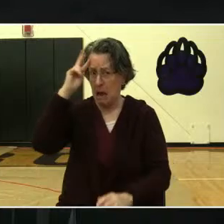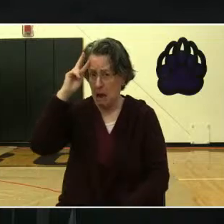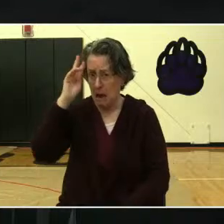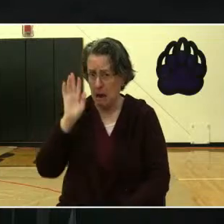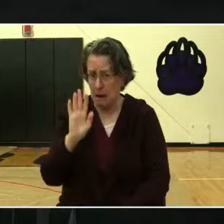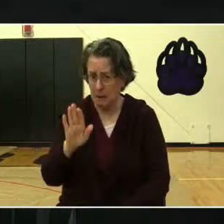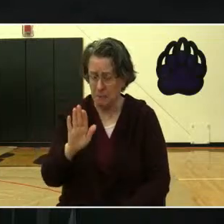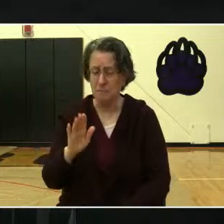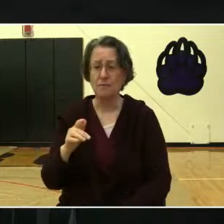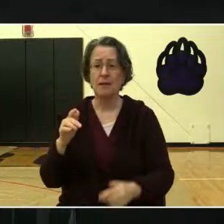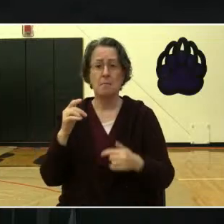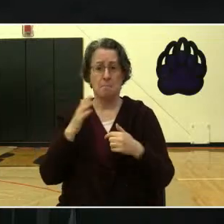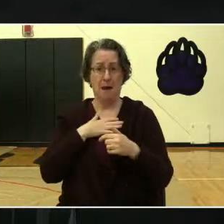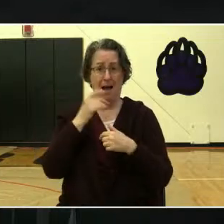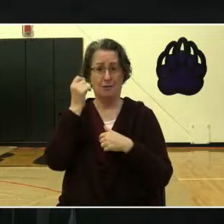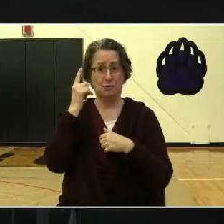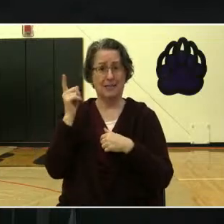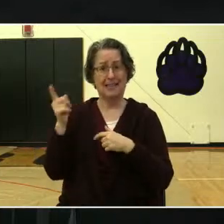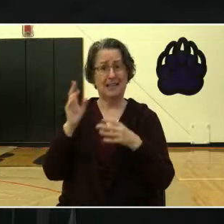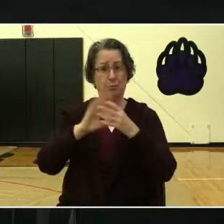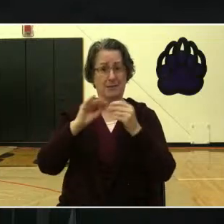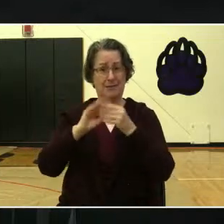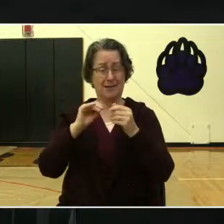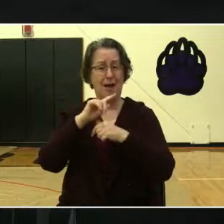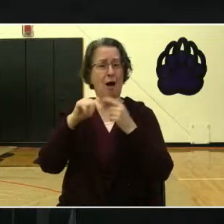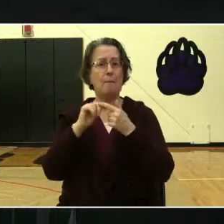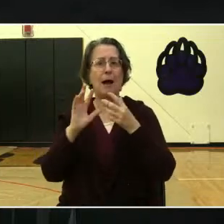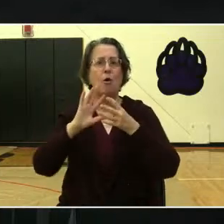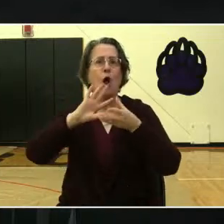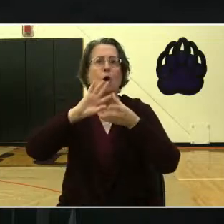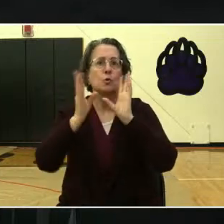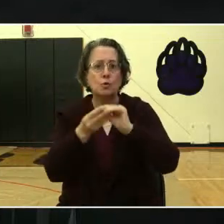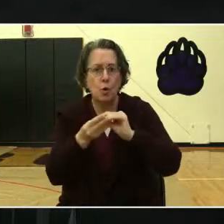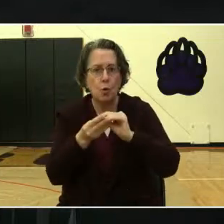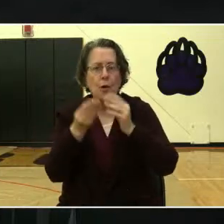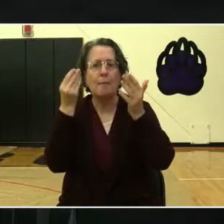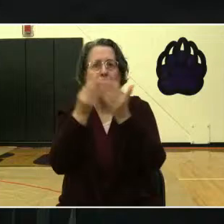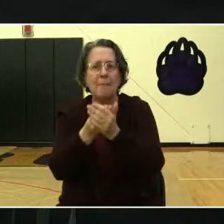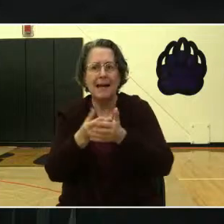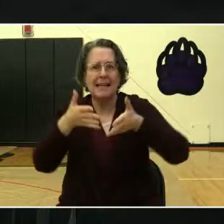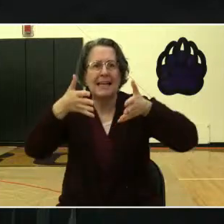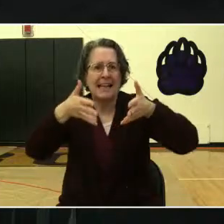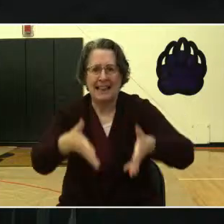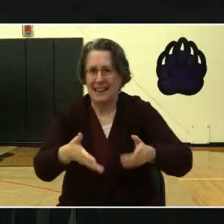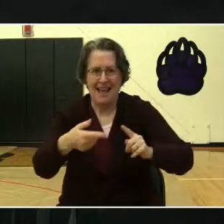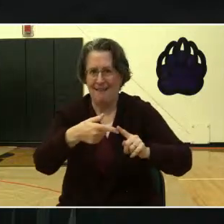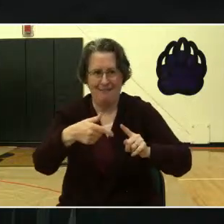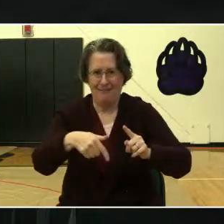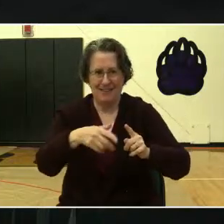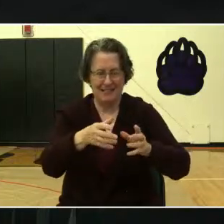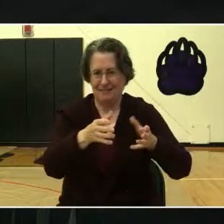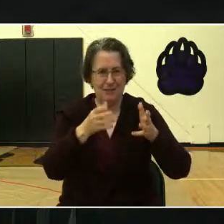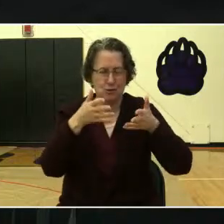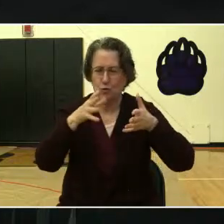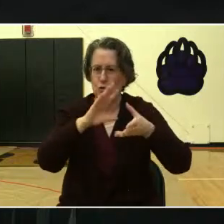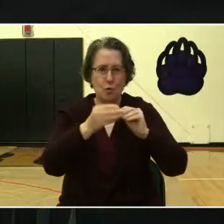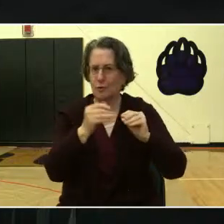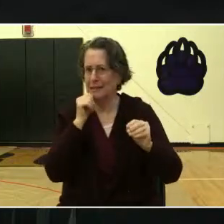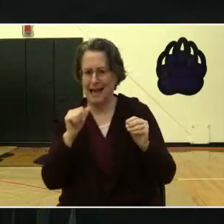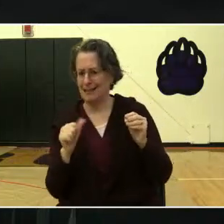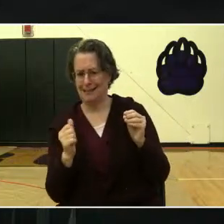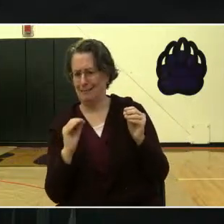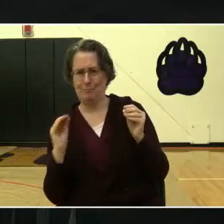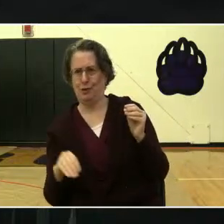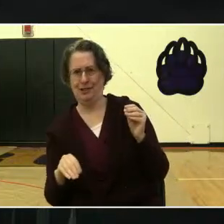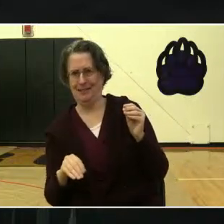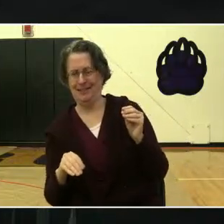asking for the amount over the $110,000 to be trans to over the 10% to be transferred to that purpose I am corrected